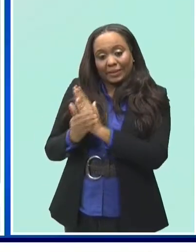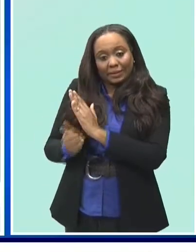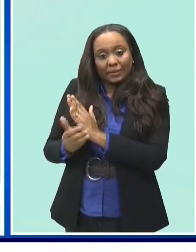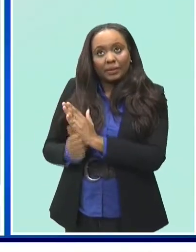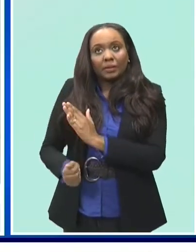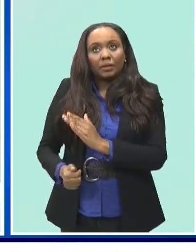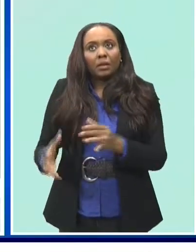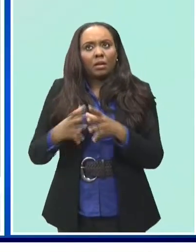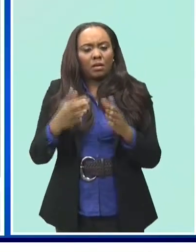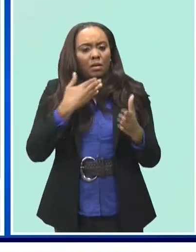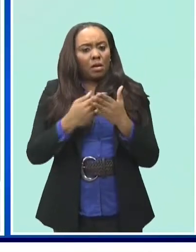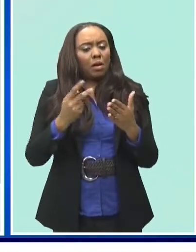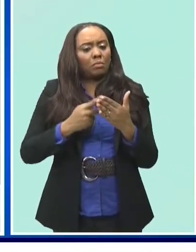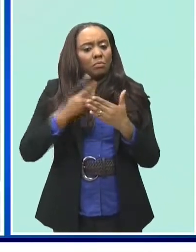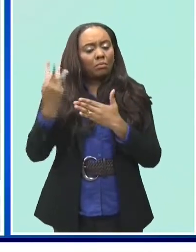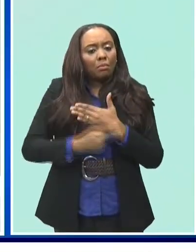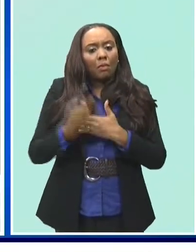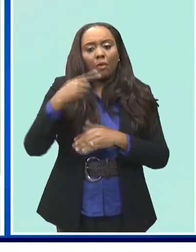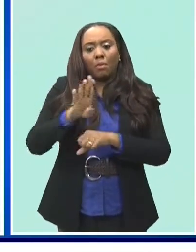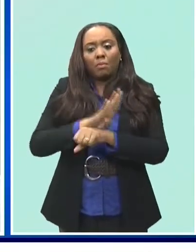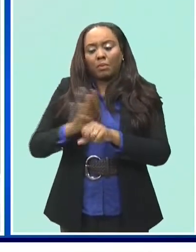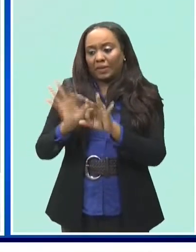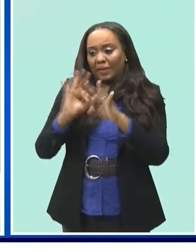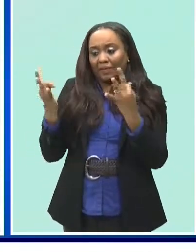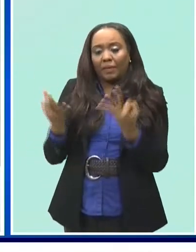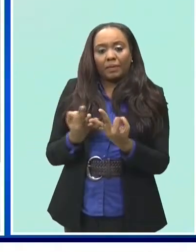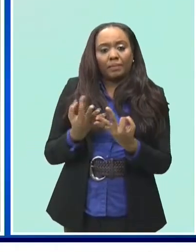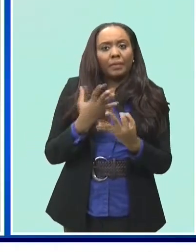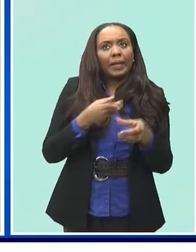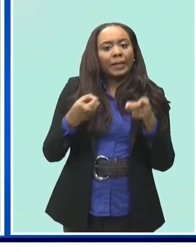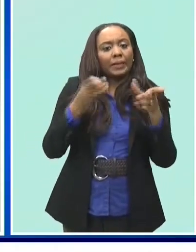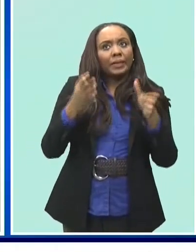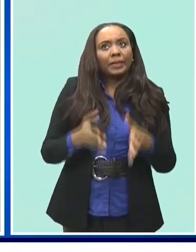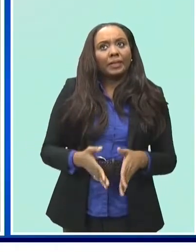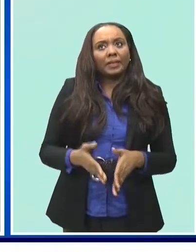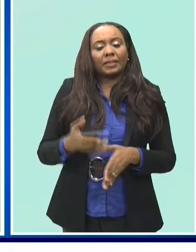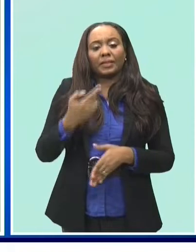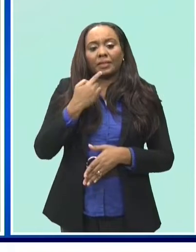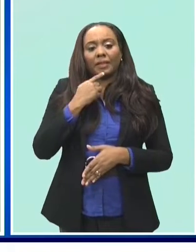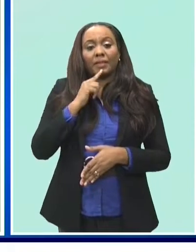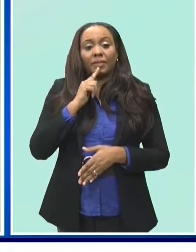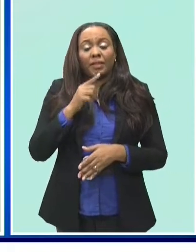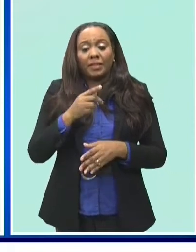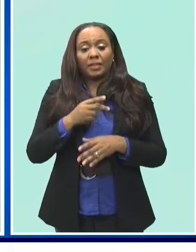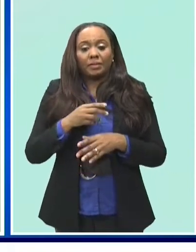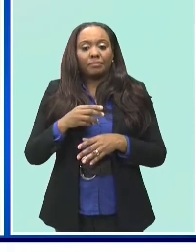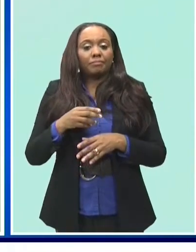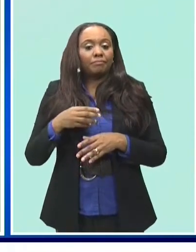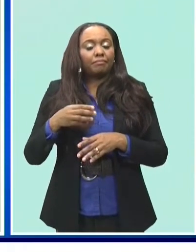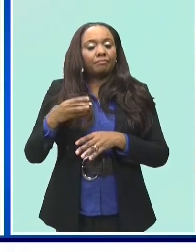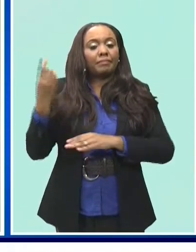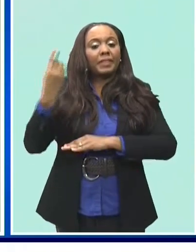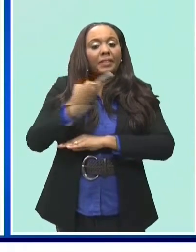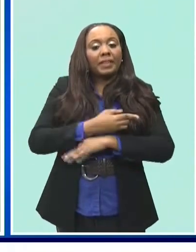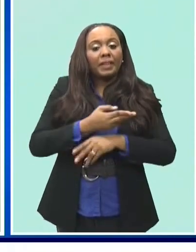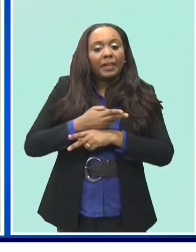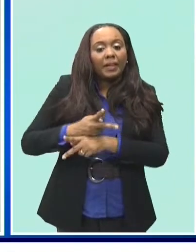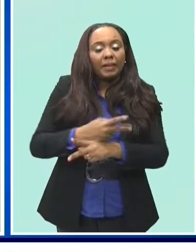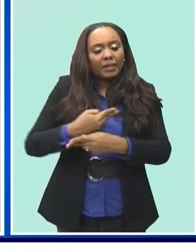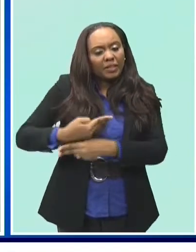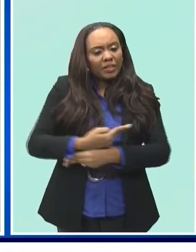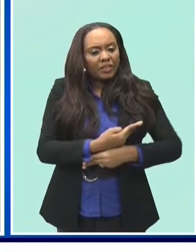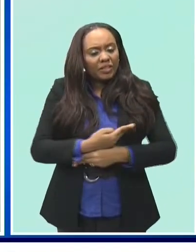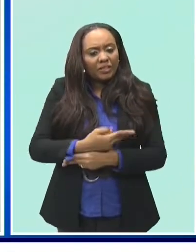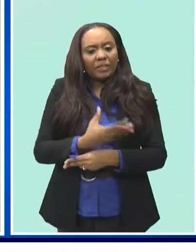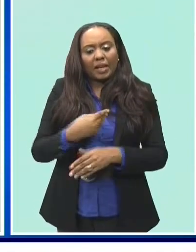high-quality programs to Barbadian families, and Director Cicely Clark-Richmond says the daycare center as well as the preschool continue to be in